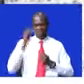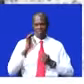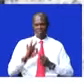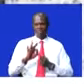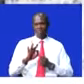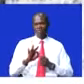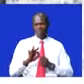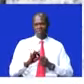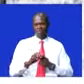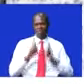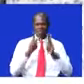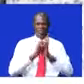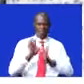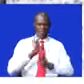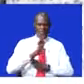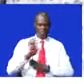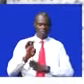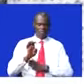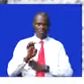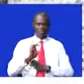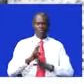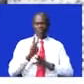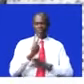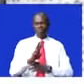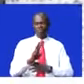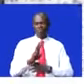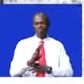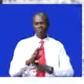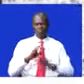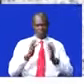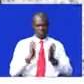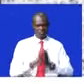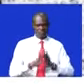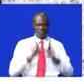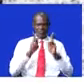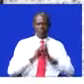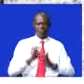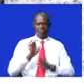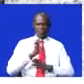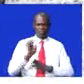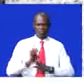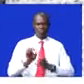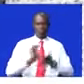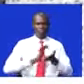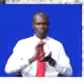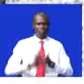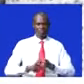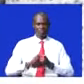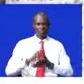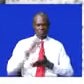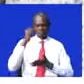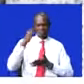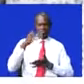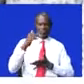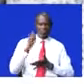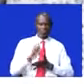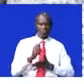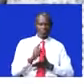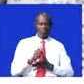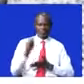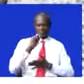schools. Kisumu West, 2 ECD schools. Kisumu East, 5. Kisumu Central, 1. Nyakach, 1. And Seme,